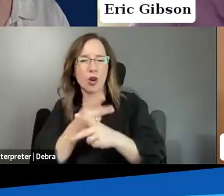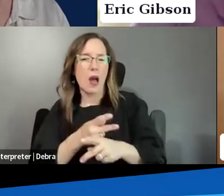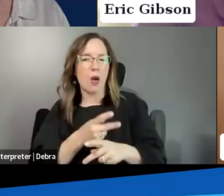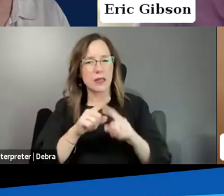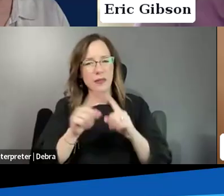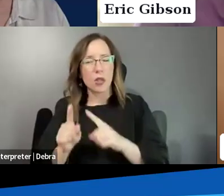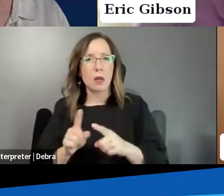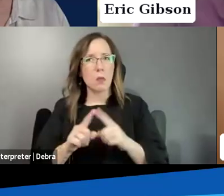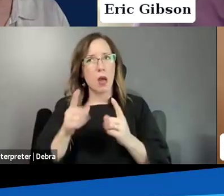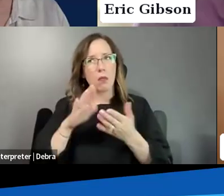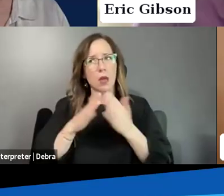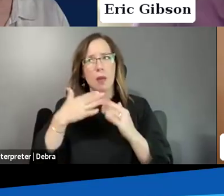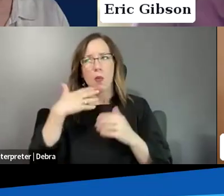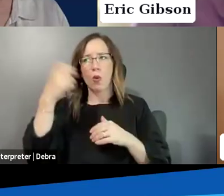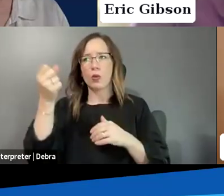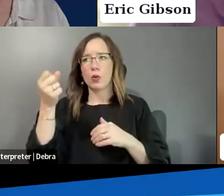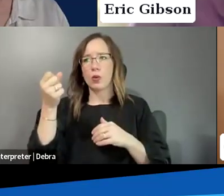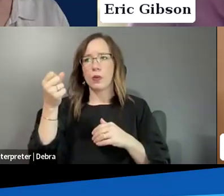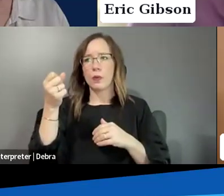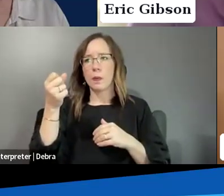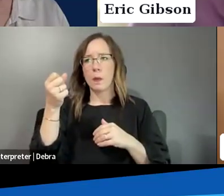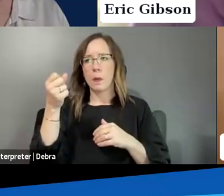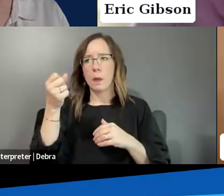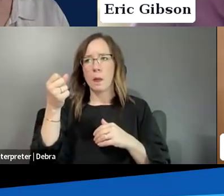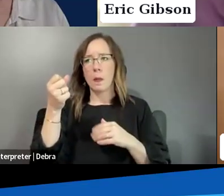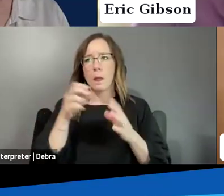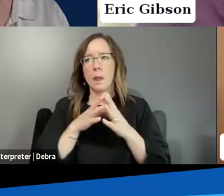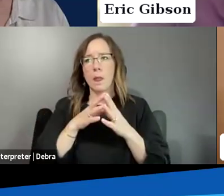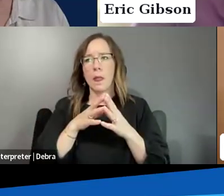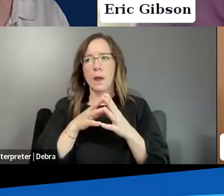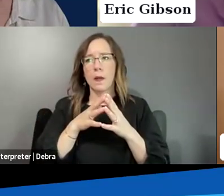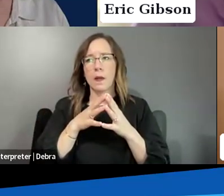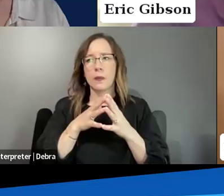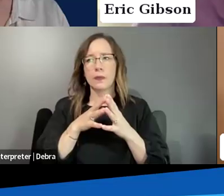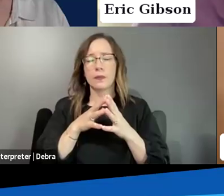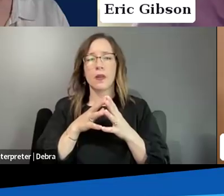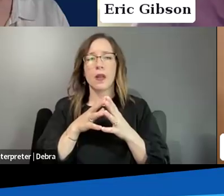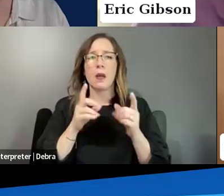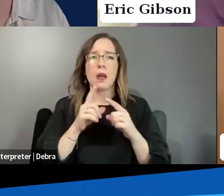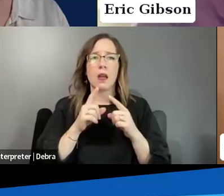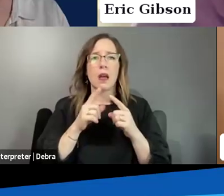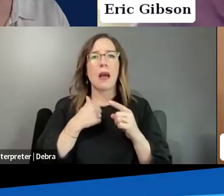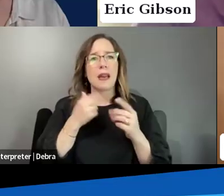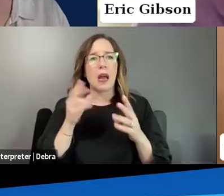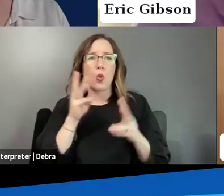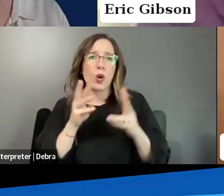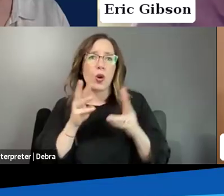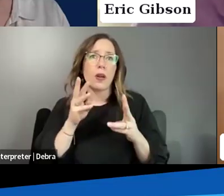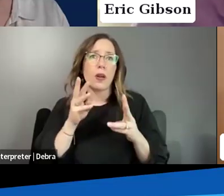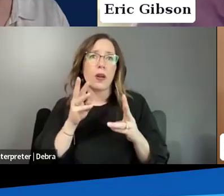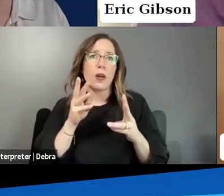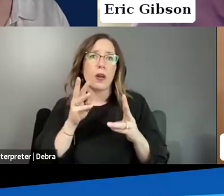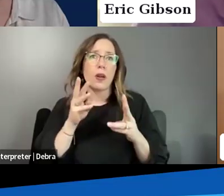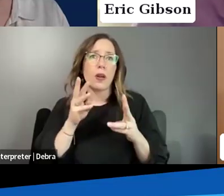yeah, as I got older, I haven't hurt myself, but I worry about hurting myself because when you're